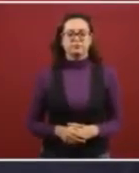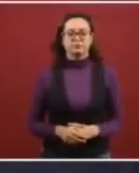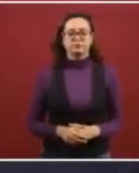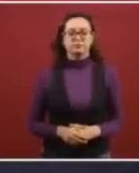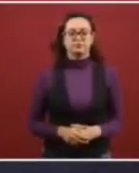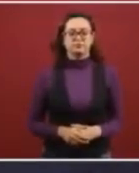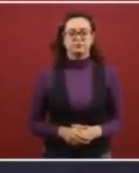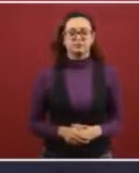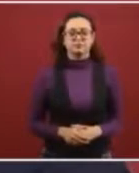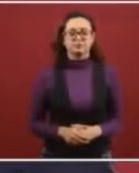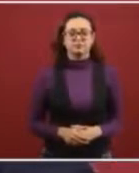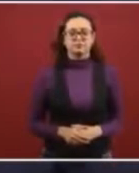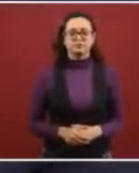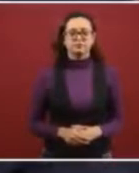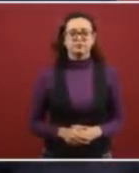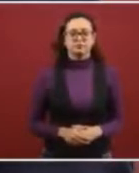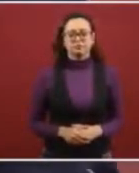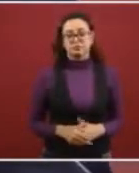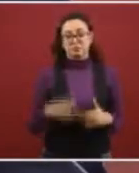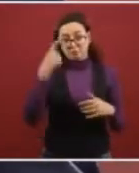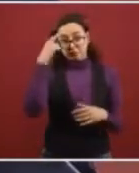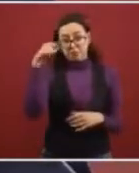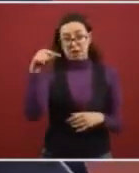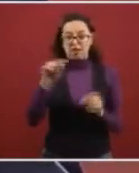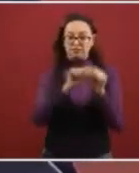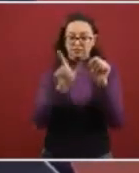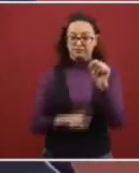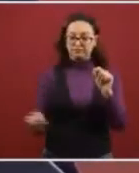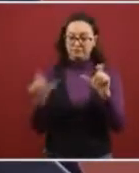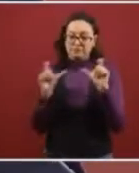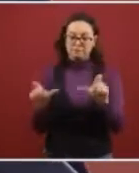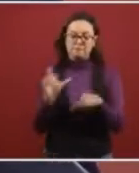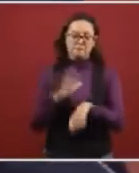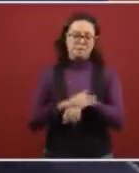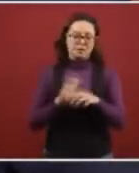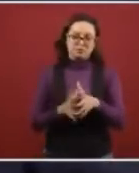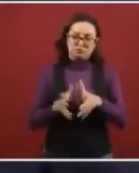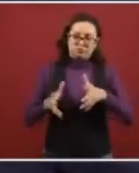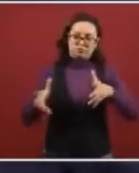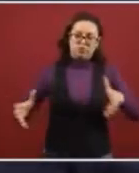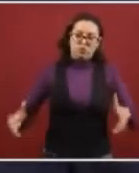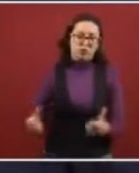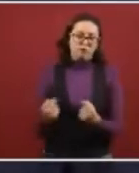se fortalezca lo más pronto posible. In order to strengthen the National